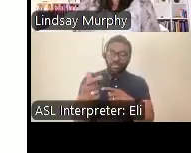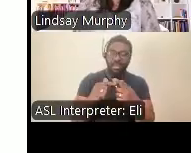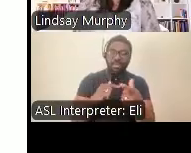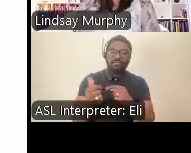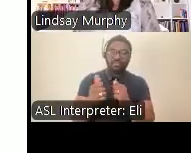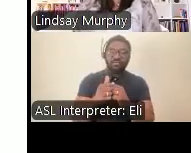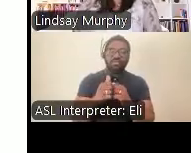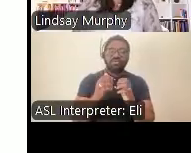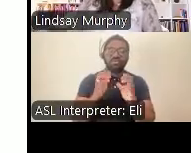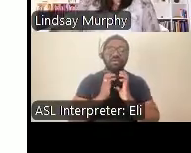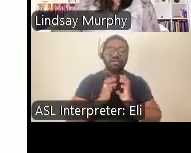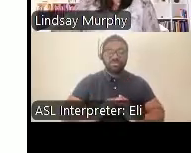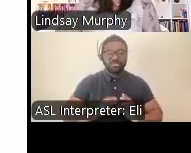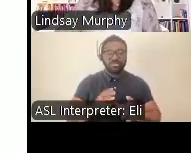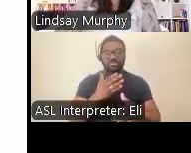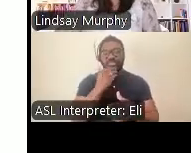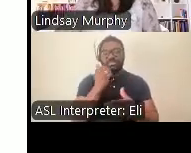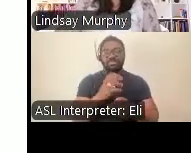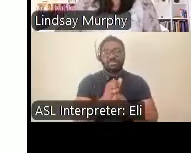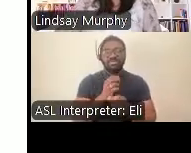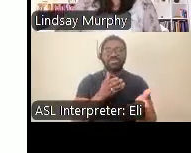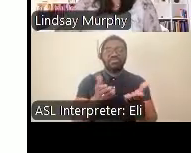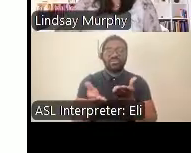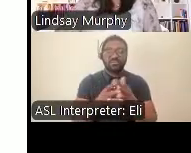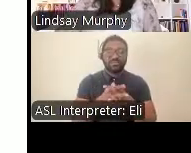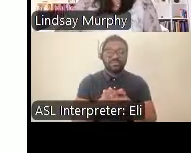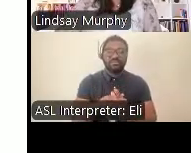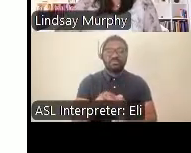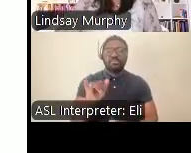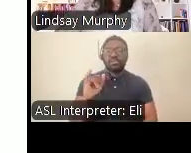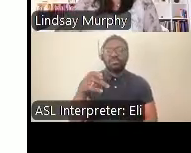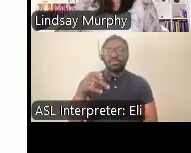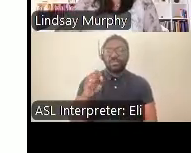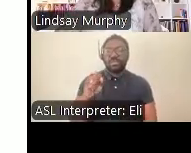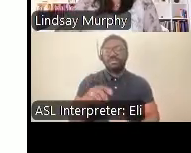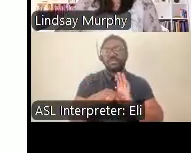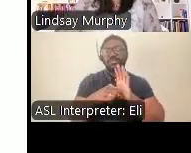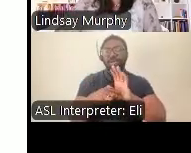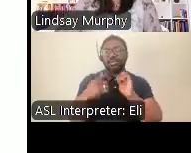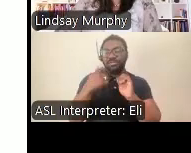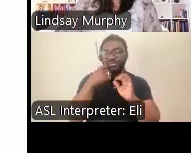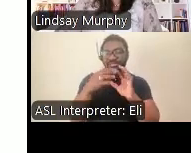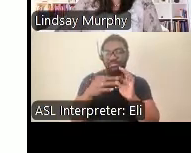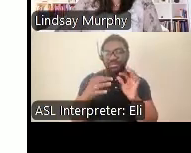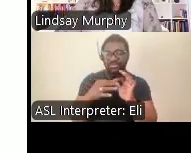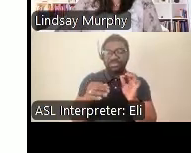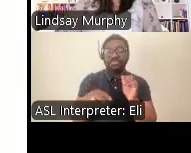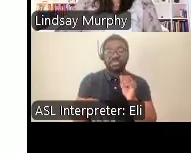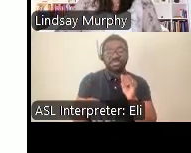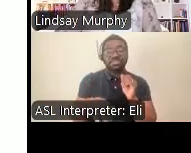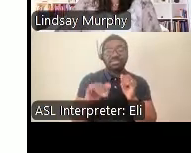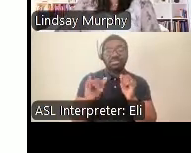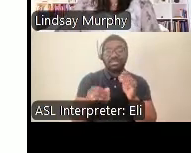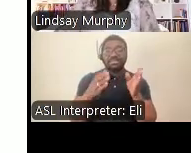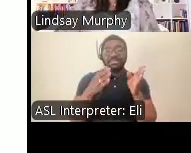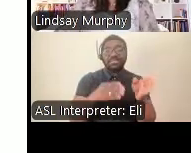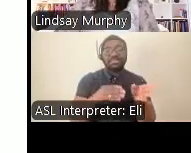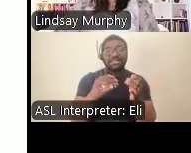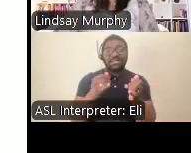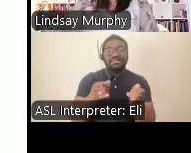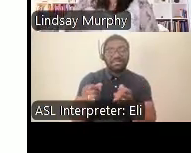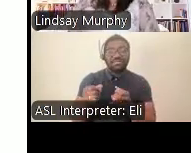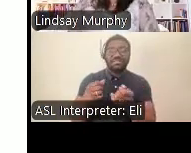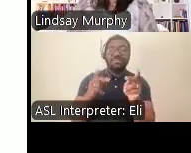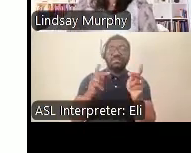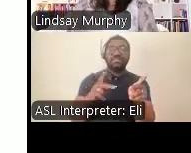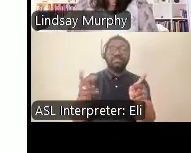receive services. The IPS model I mentioned is individualized placement and support, and